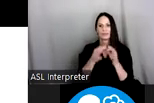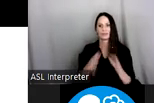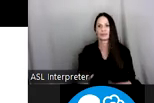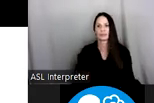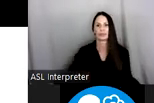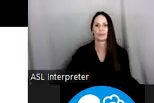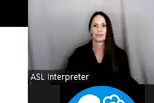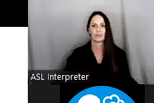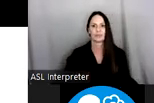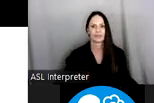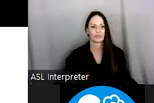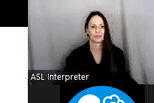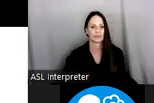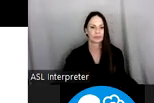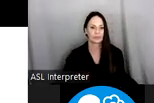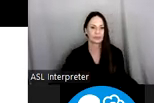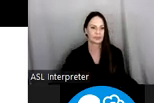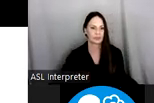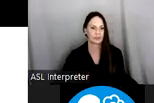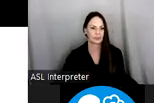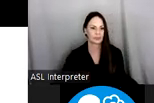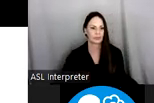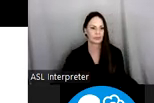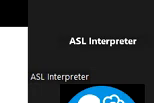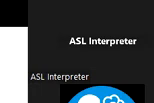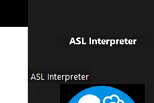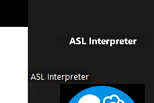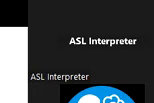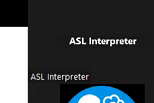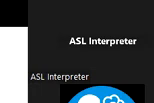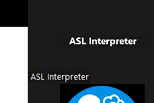it'll essentially be like folks joining as members of the public.